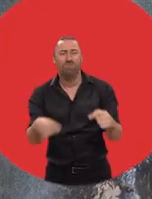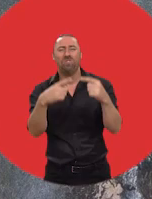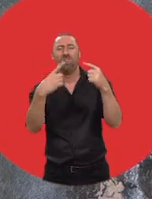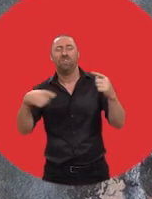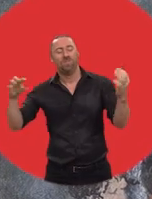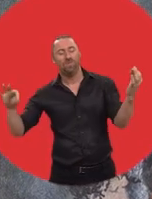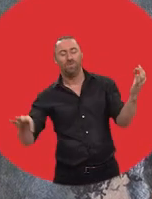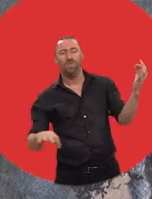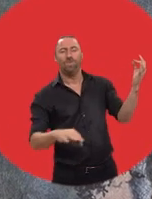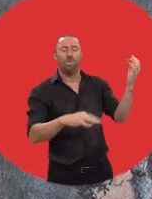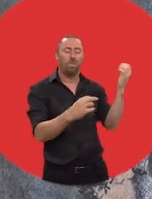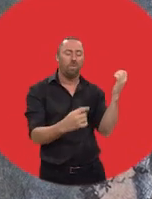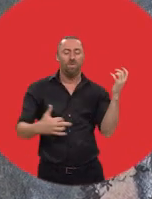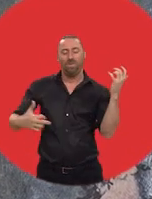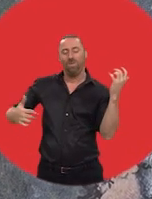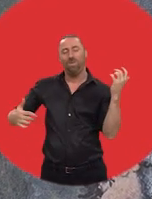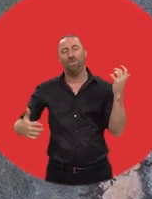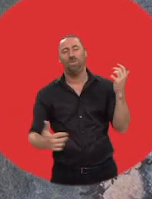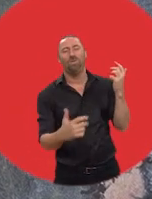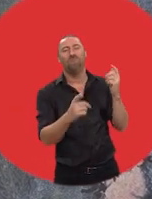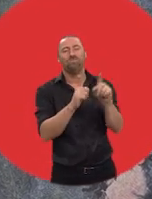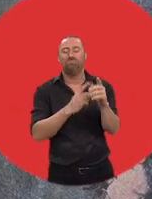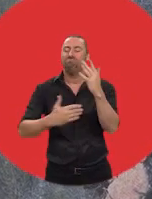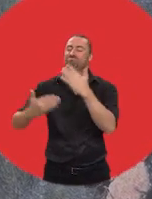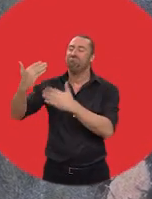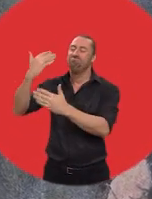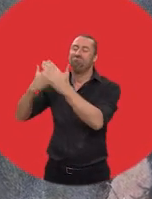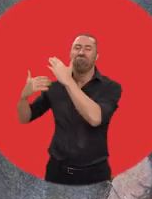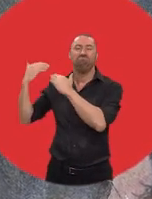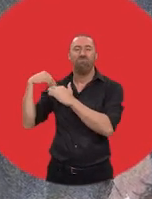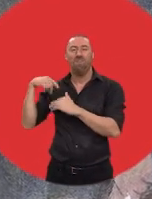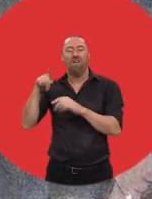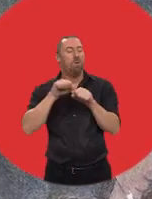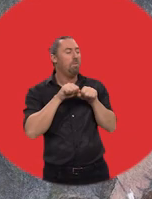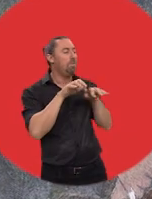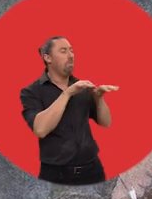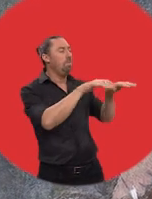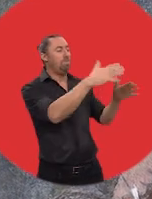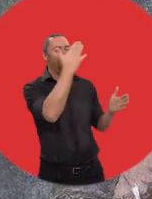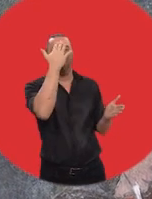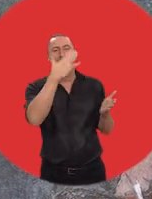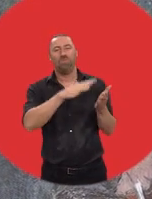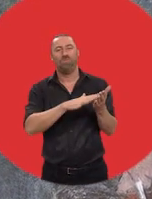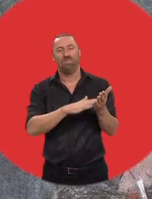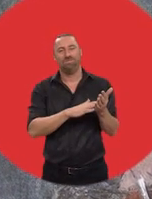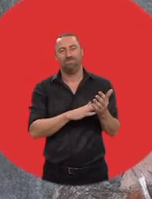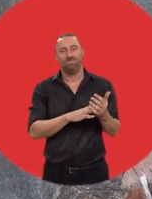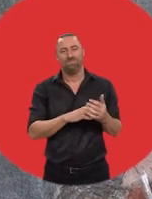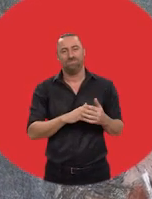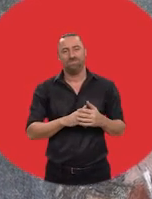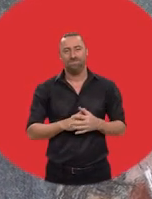the music starts again, as beautiful as before, in all the places they have